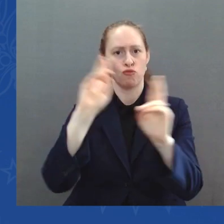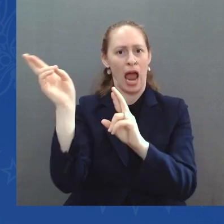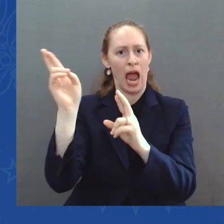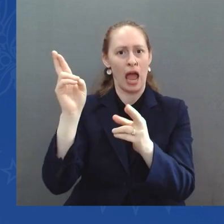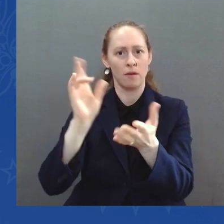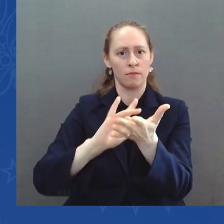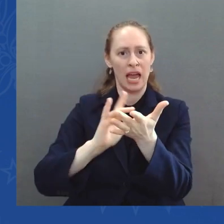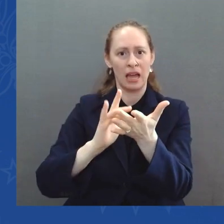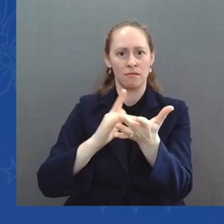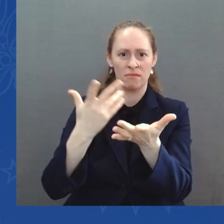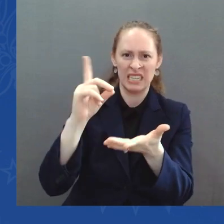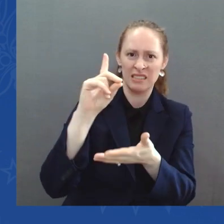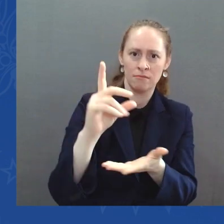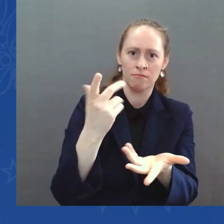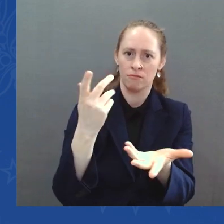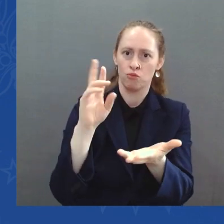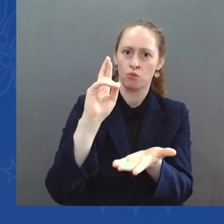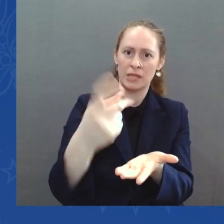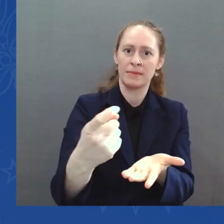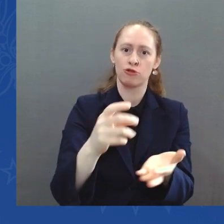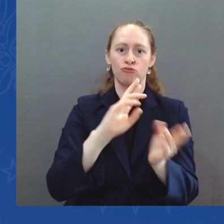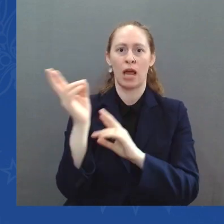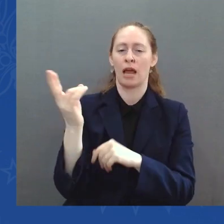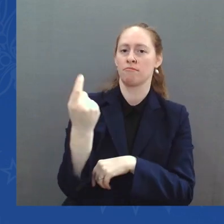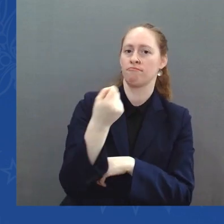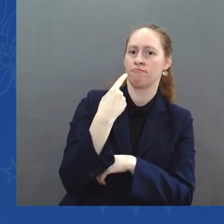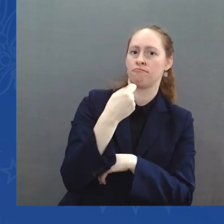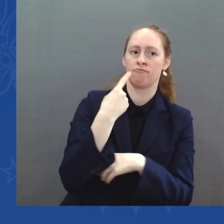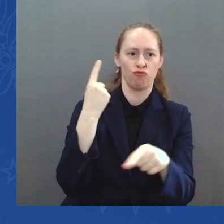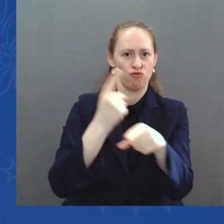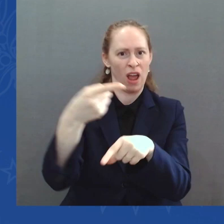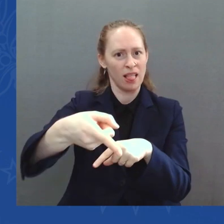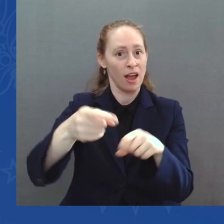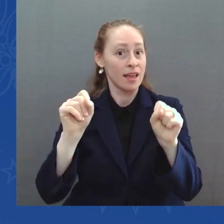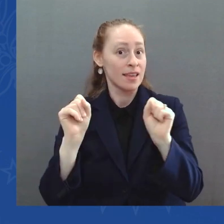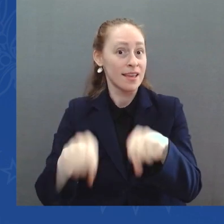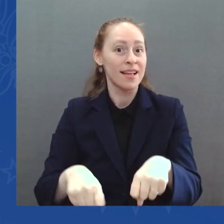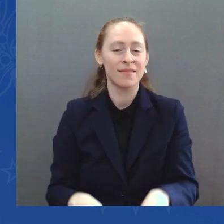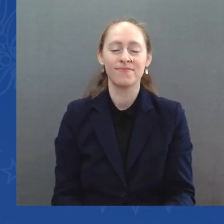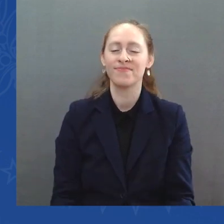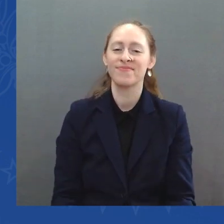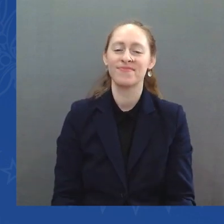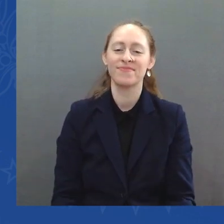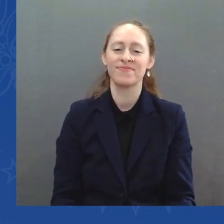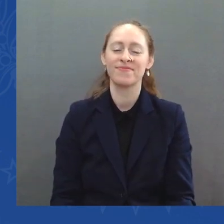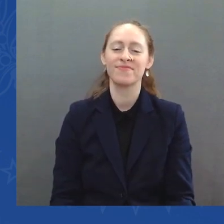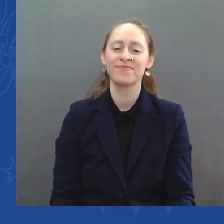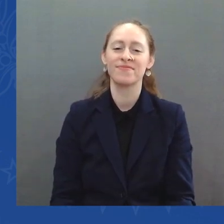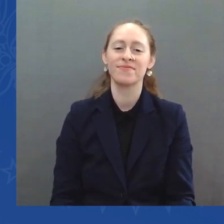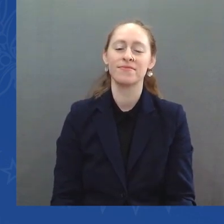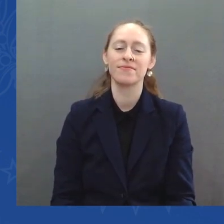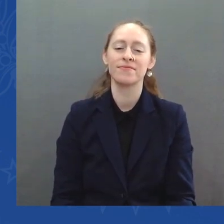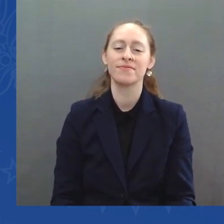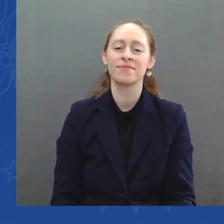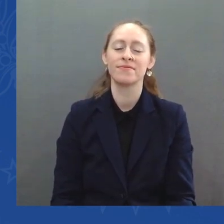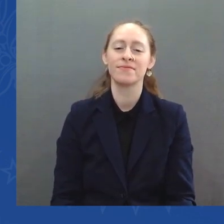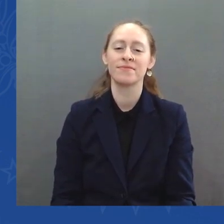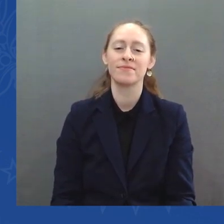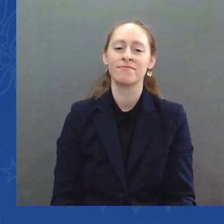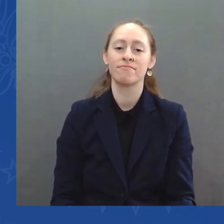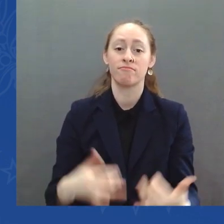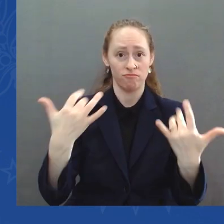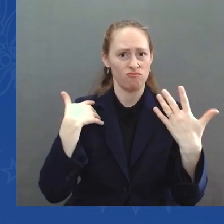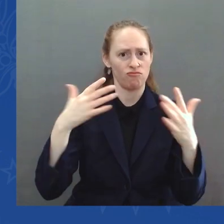across the country. We have nearly 200 sites just to serve military families and veterans communities as